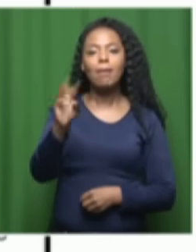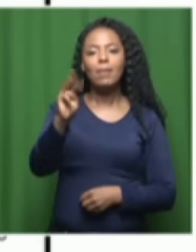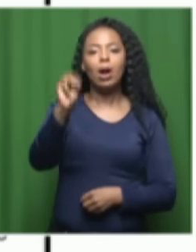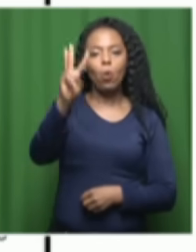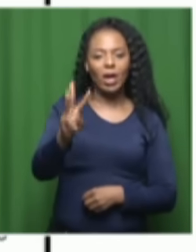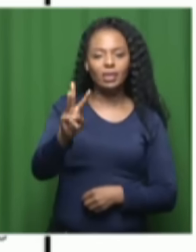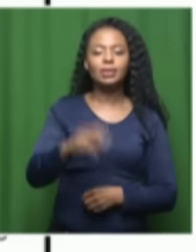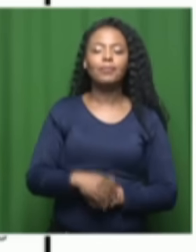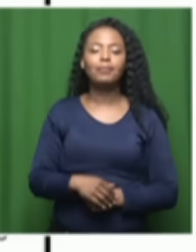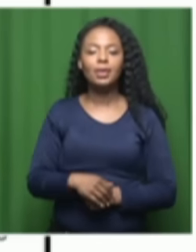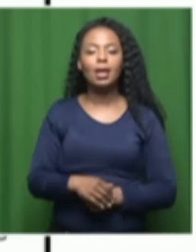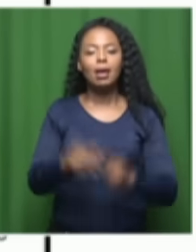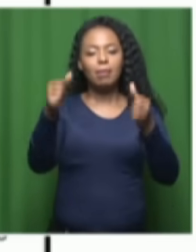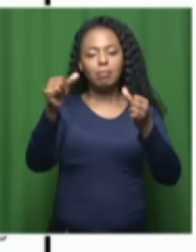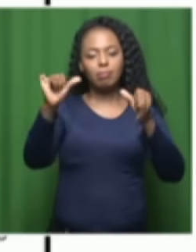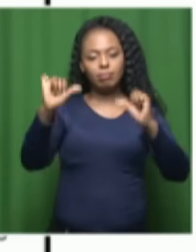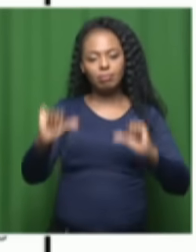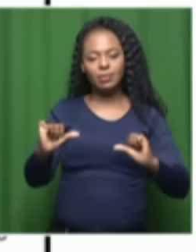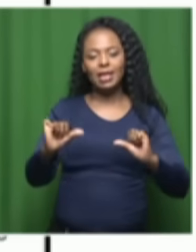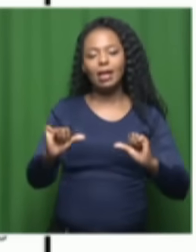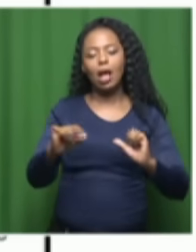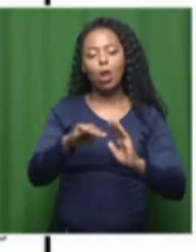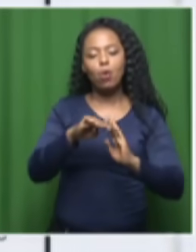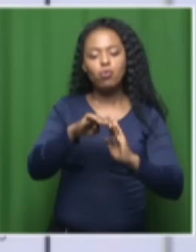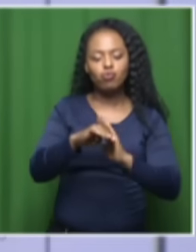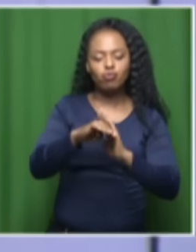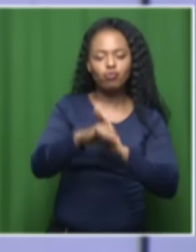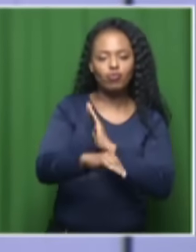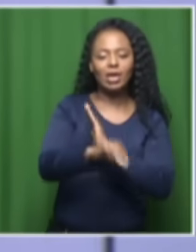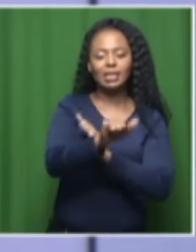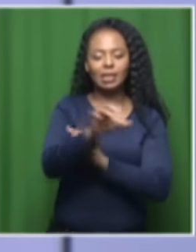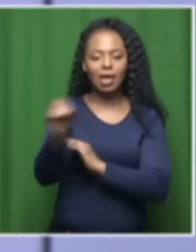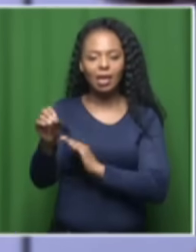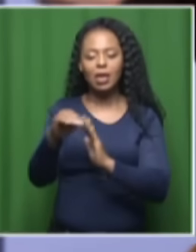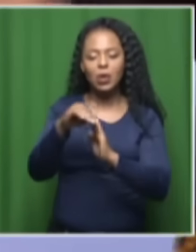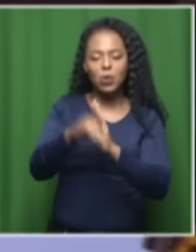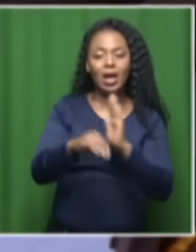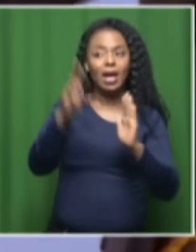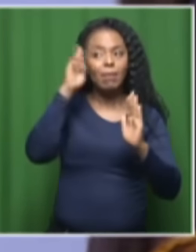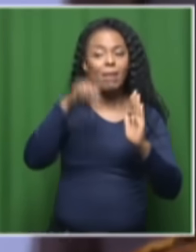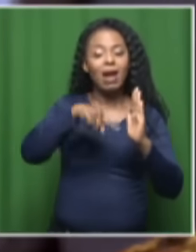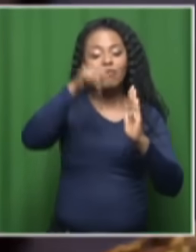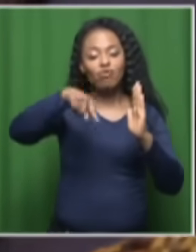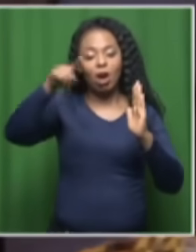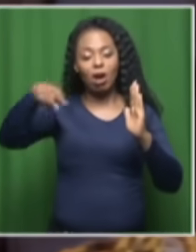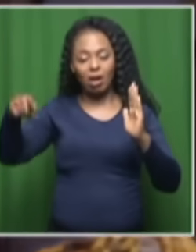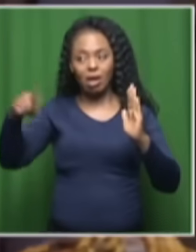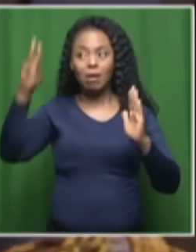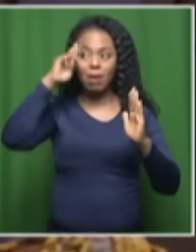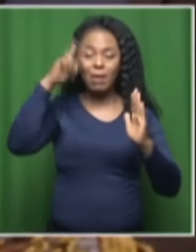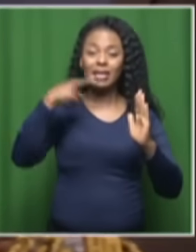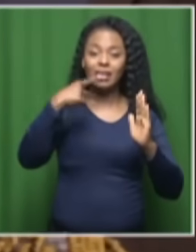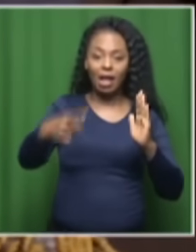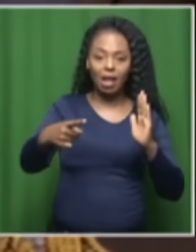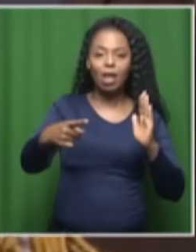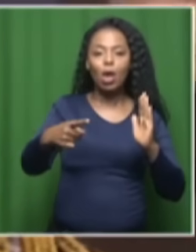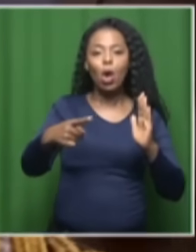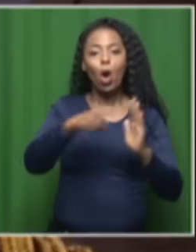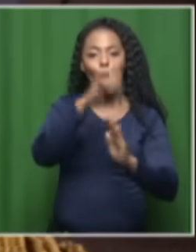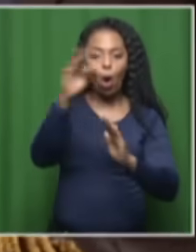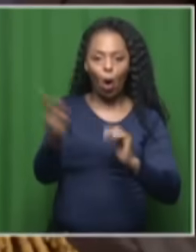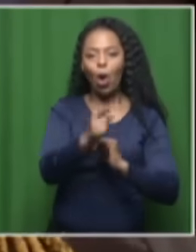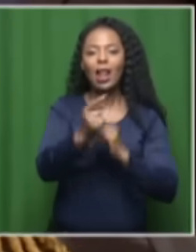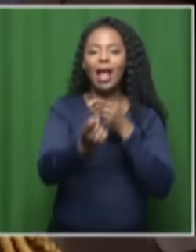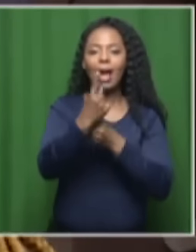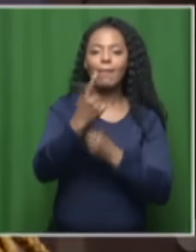as low as 600 and as high as 2,000. Remember I told you that fluctuation. And there are all of the metros. Let's just go to